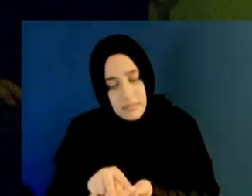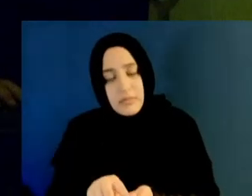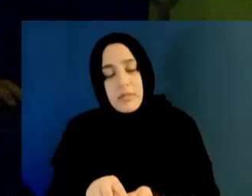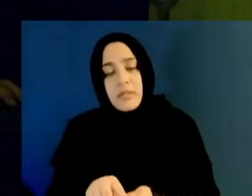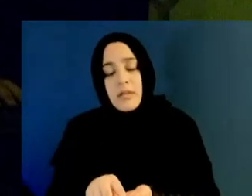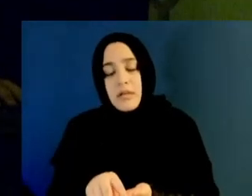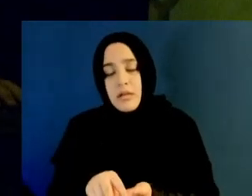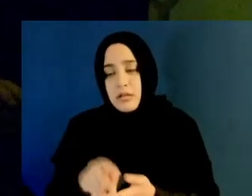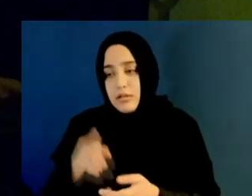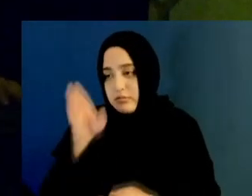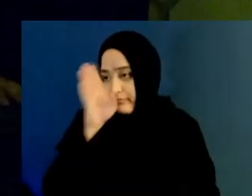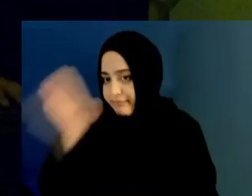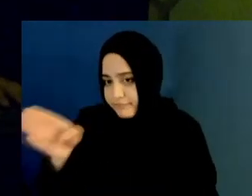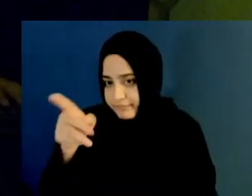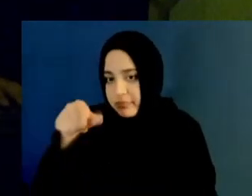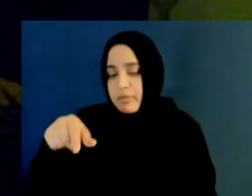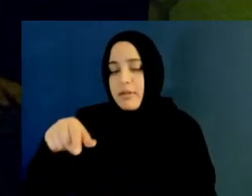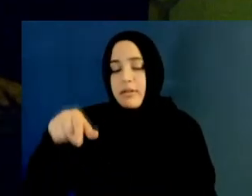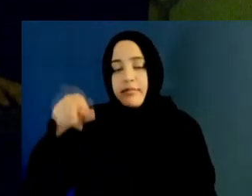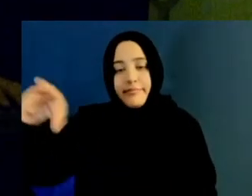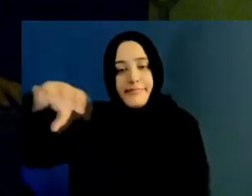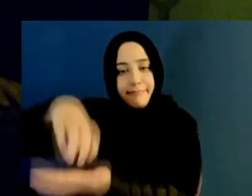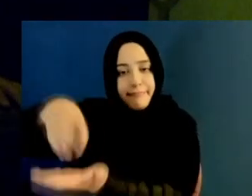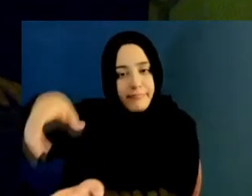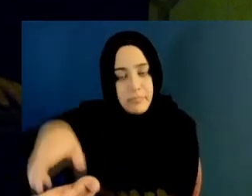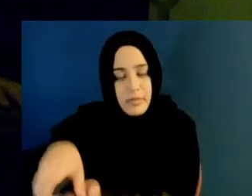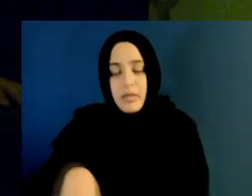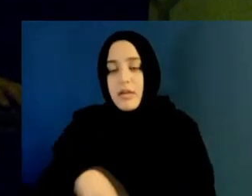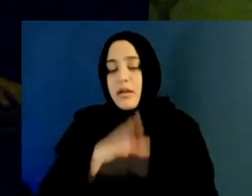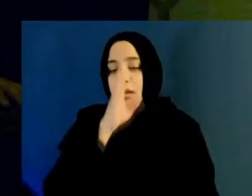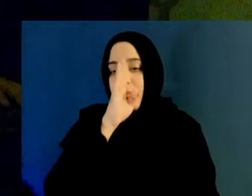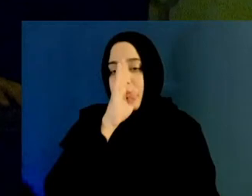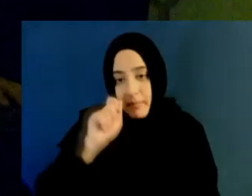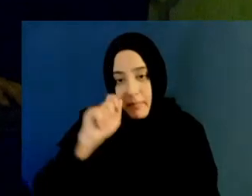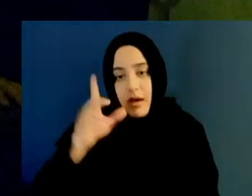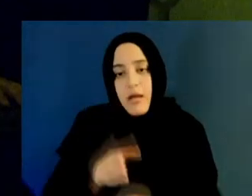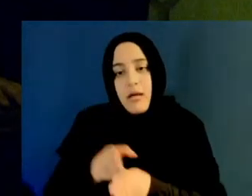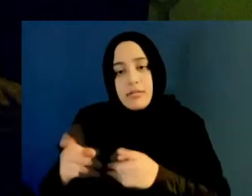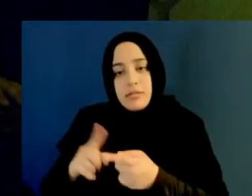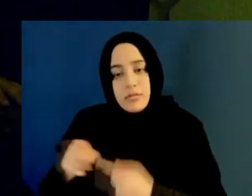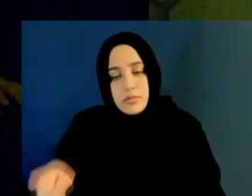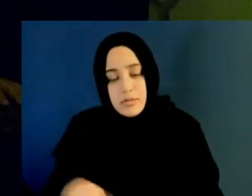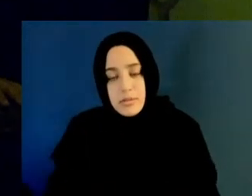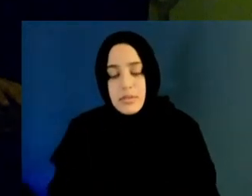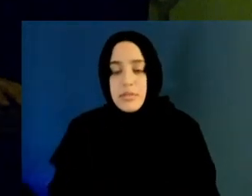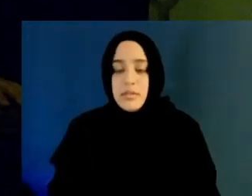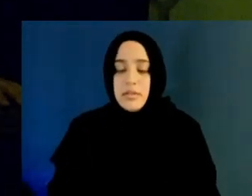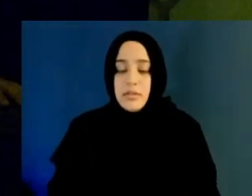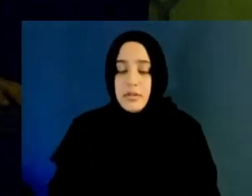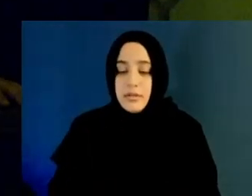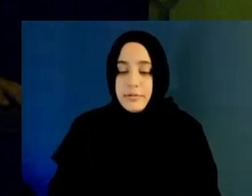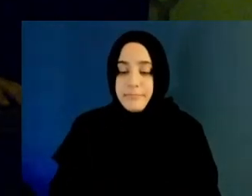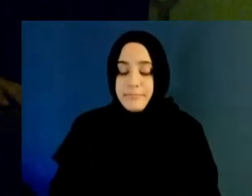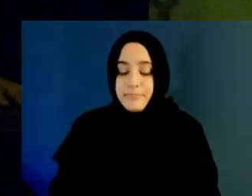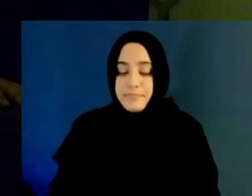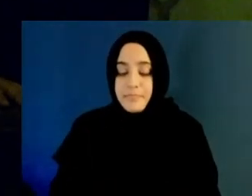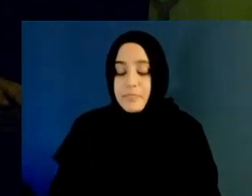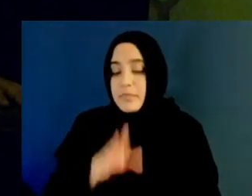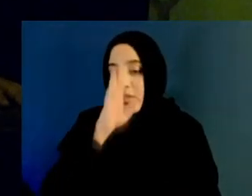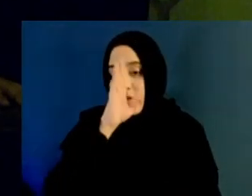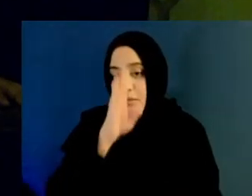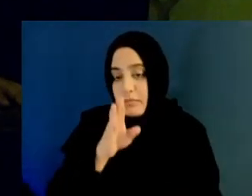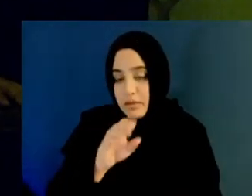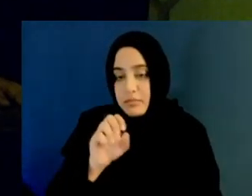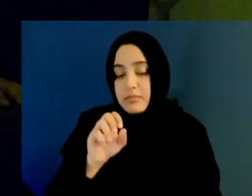by his side. Imam al-Sajjad makes him and ordains him as per the command of Allah as the